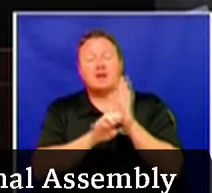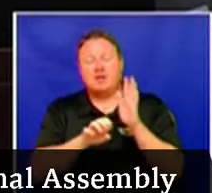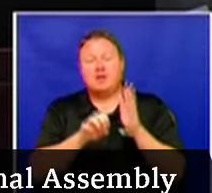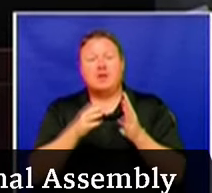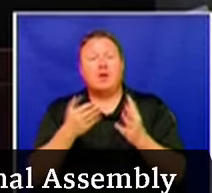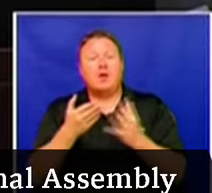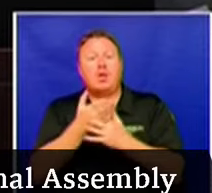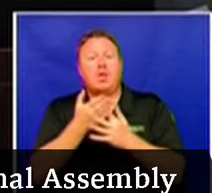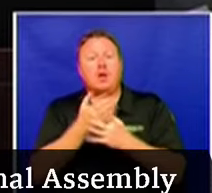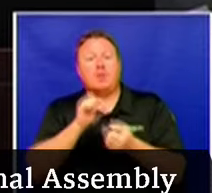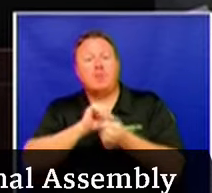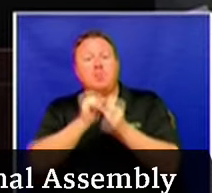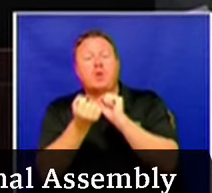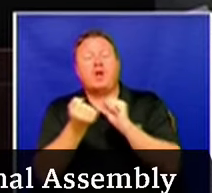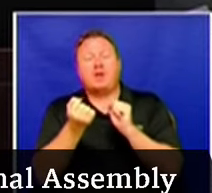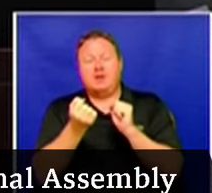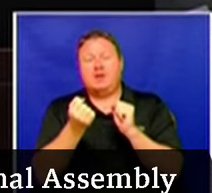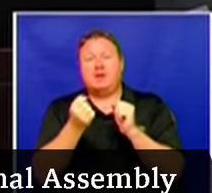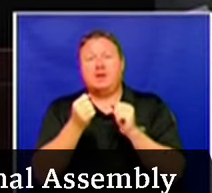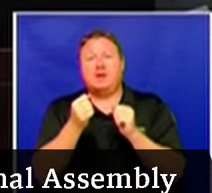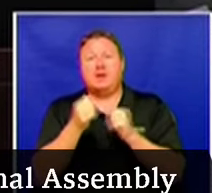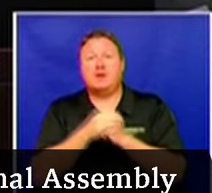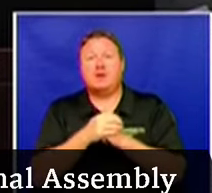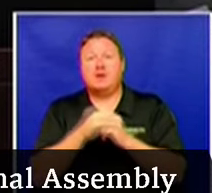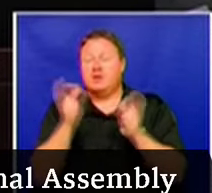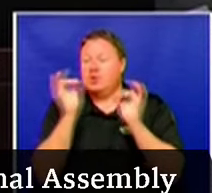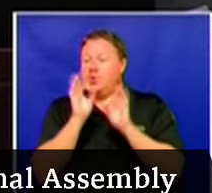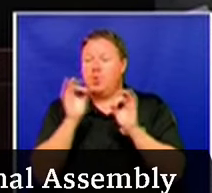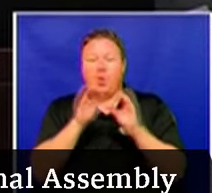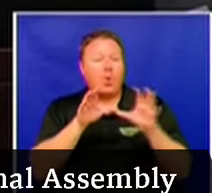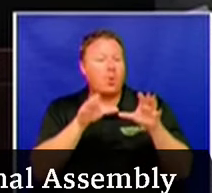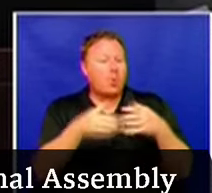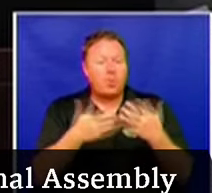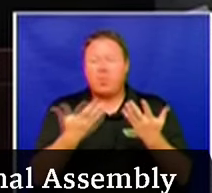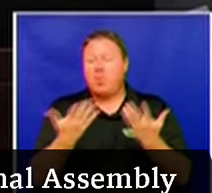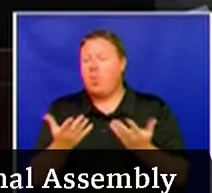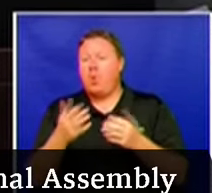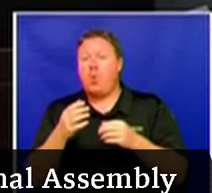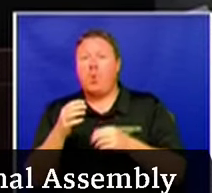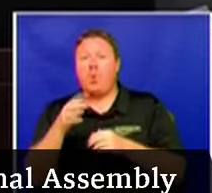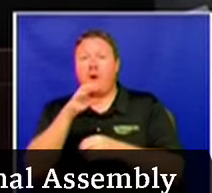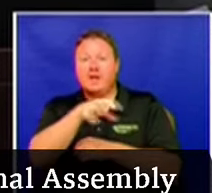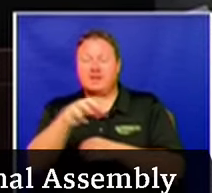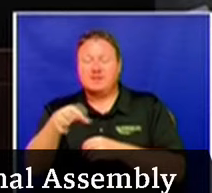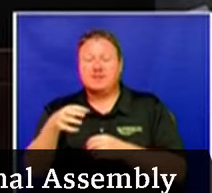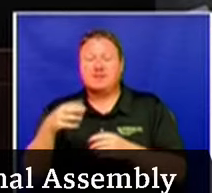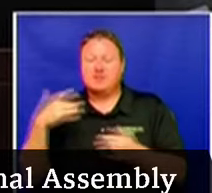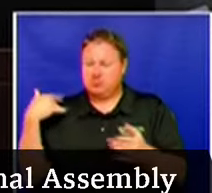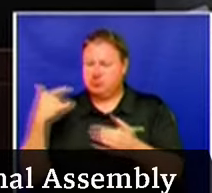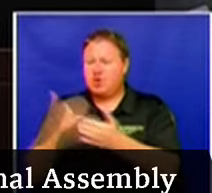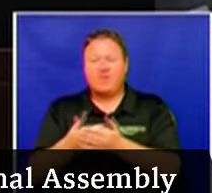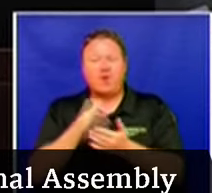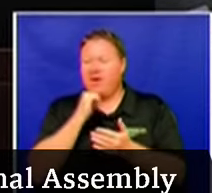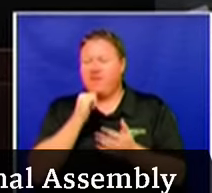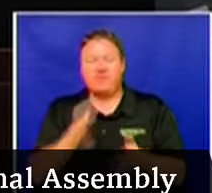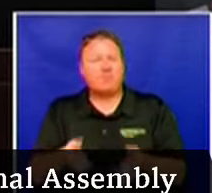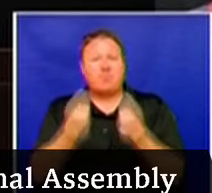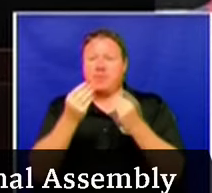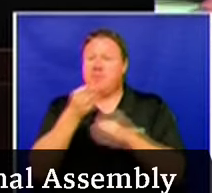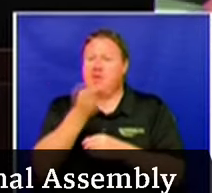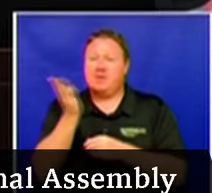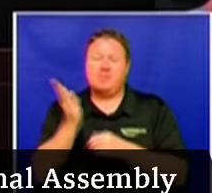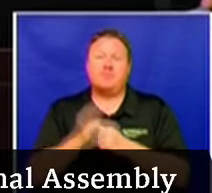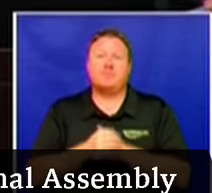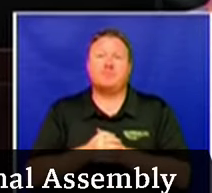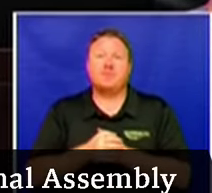this stage, by any body or entity at this stage. That is important. As I've said before